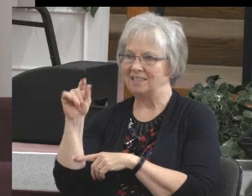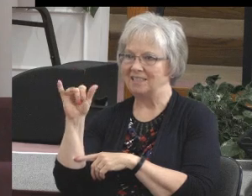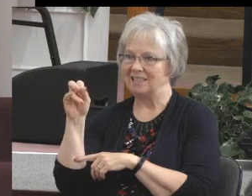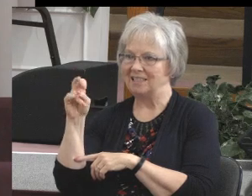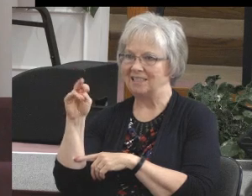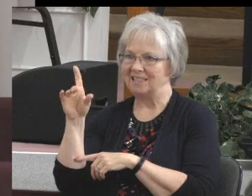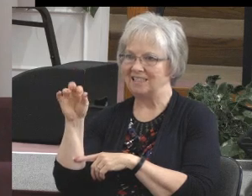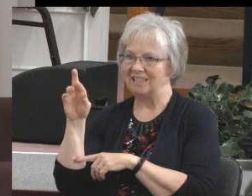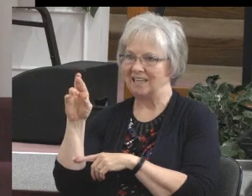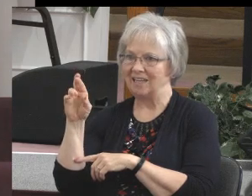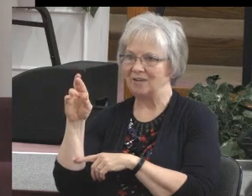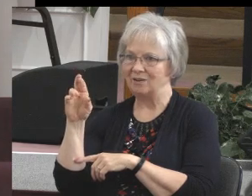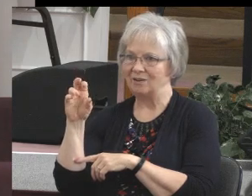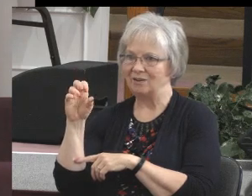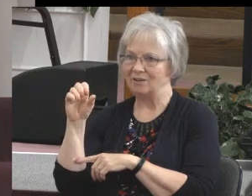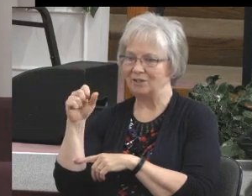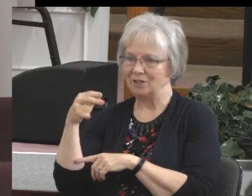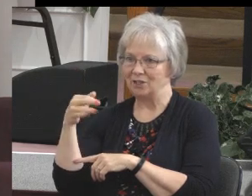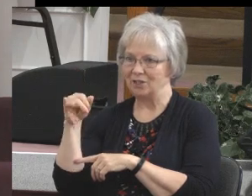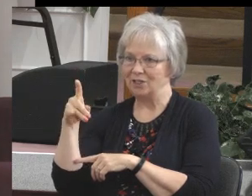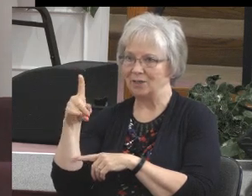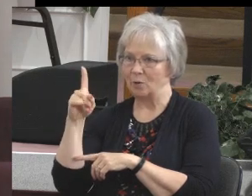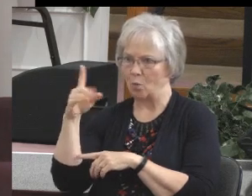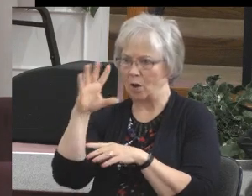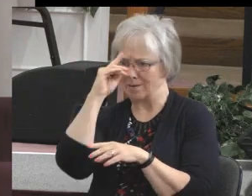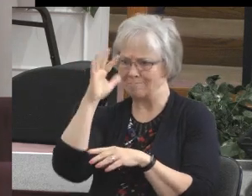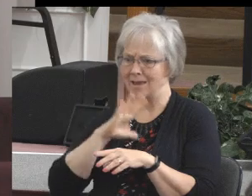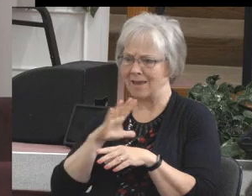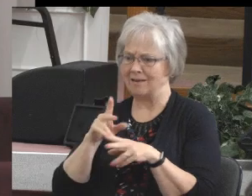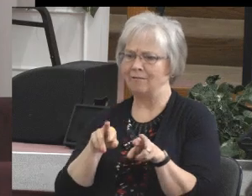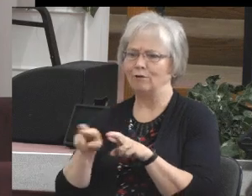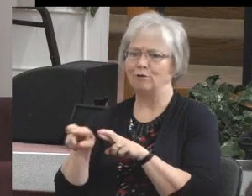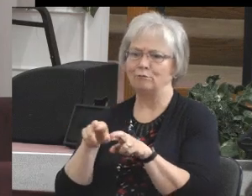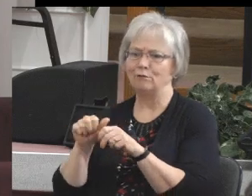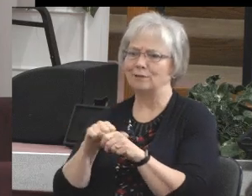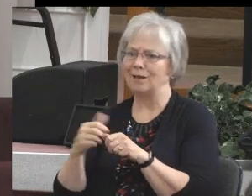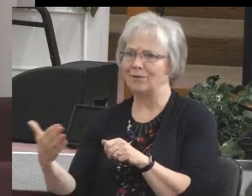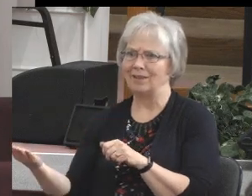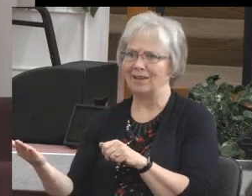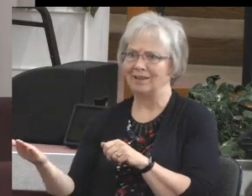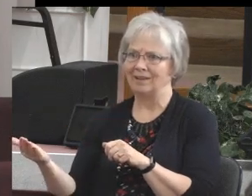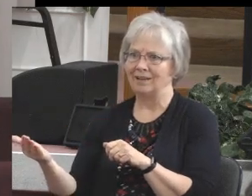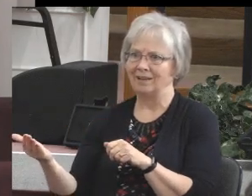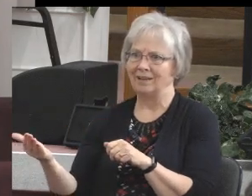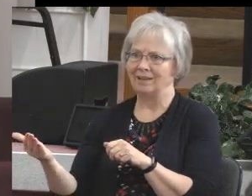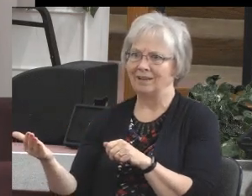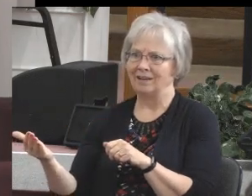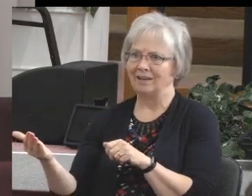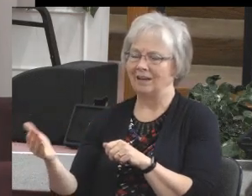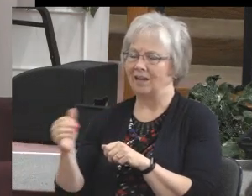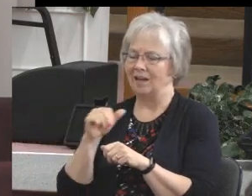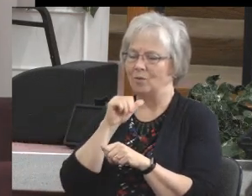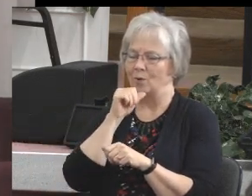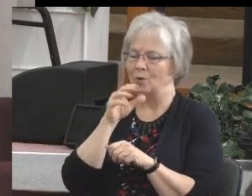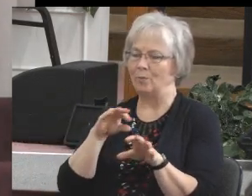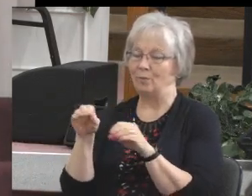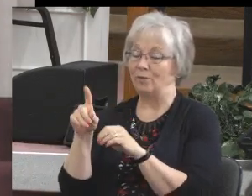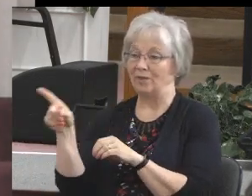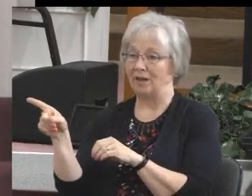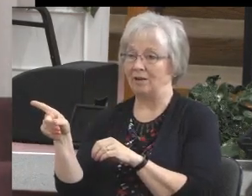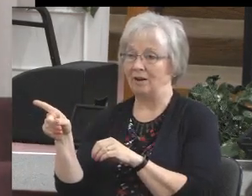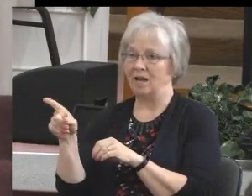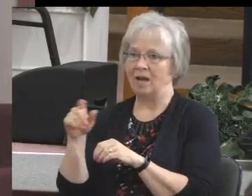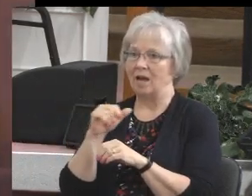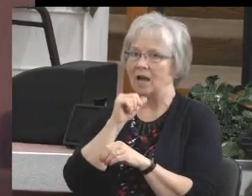everything. I don't want to be a part of that. I'm not gonna move there and then get upset. In fact, I'm not gonna visit